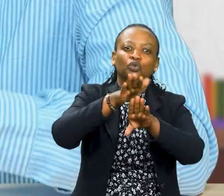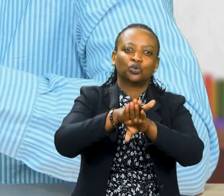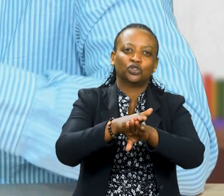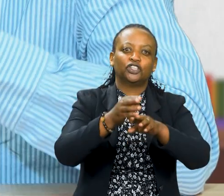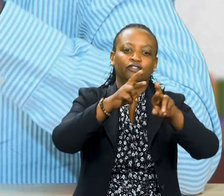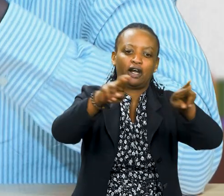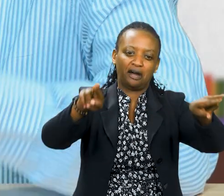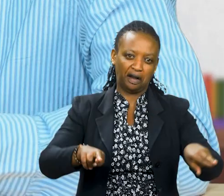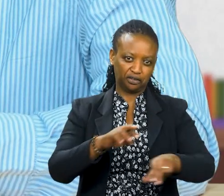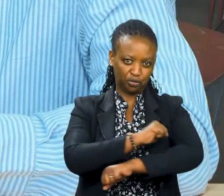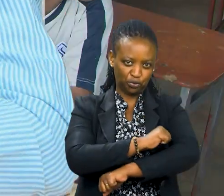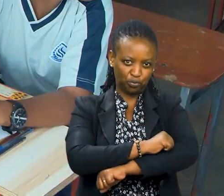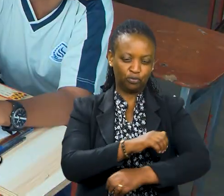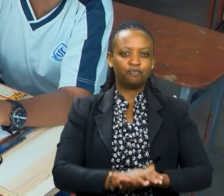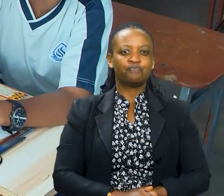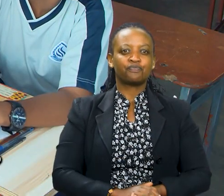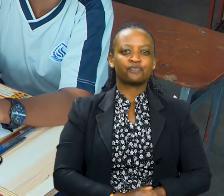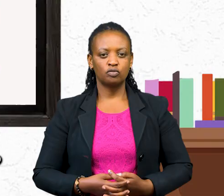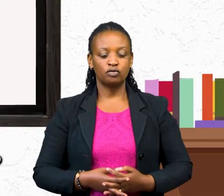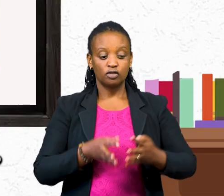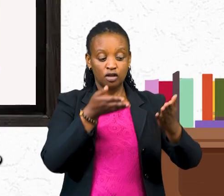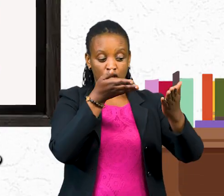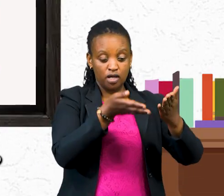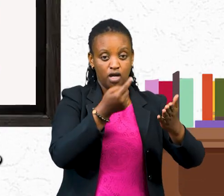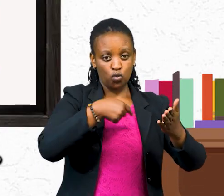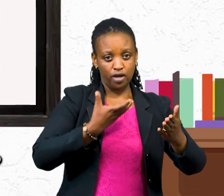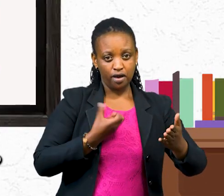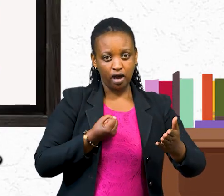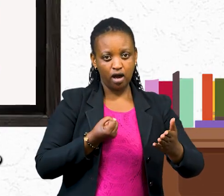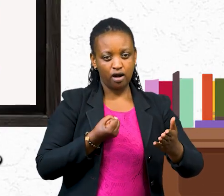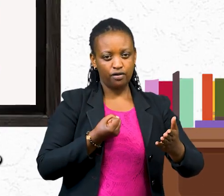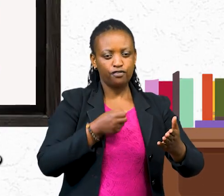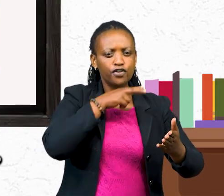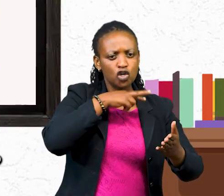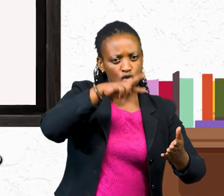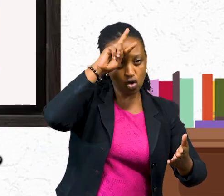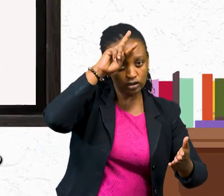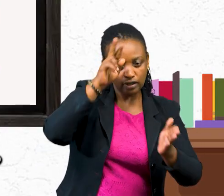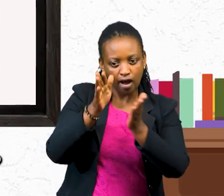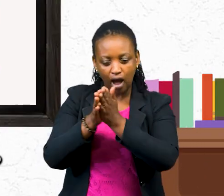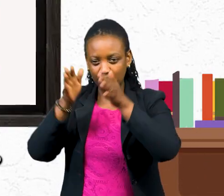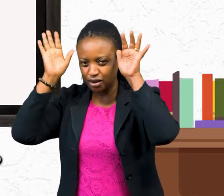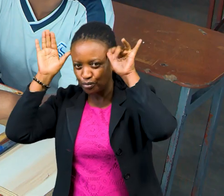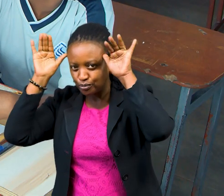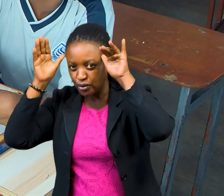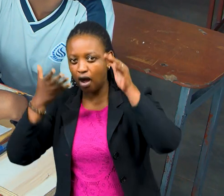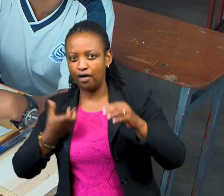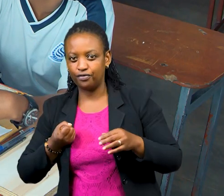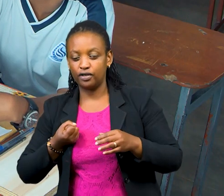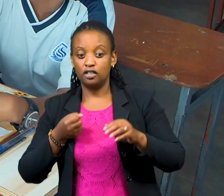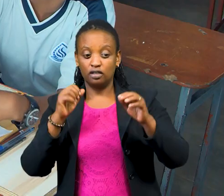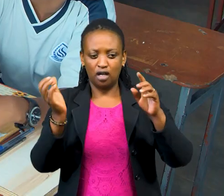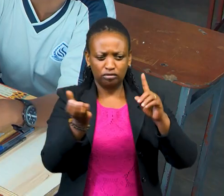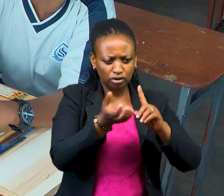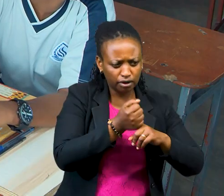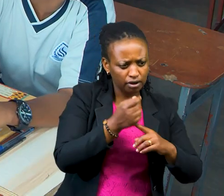an inclusive classroom. Here we have goats and dogs. Okay? We are going to